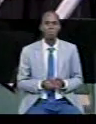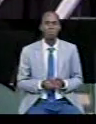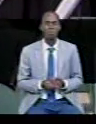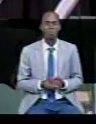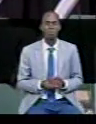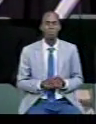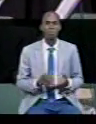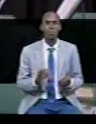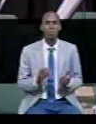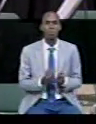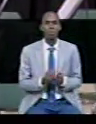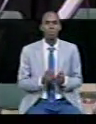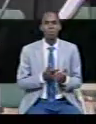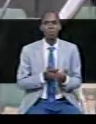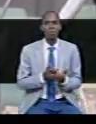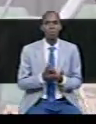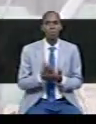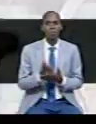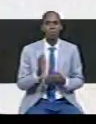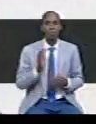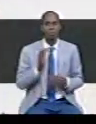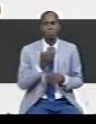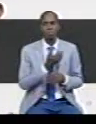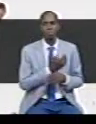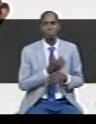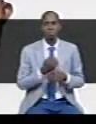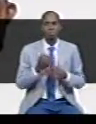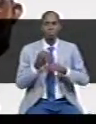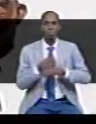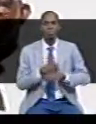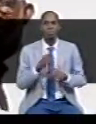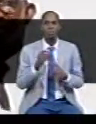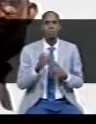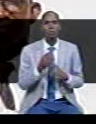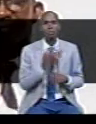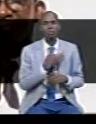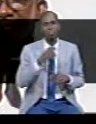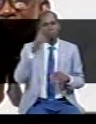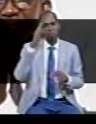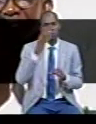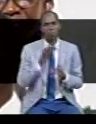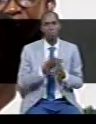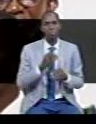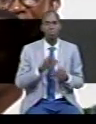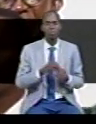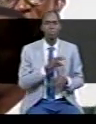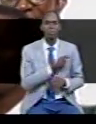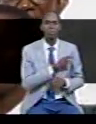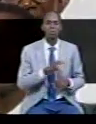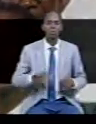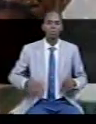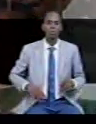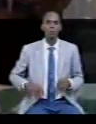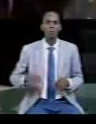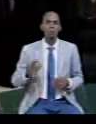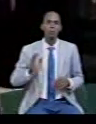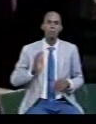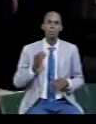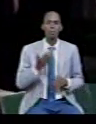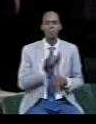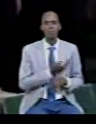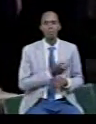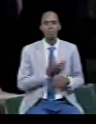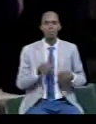loyalty our watchword, and faith in Christ our